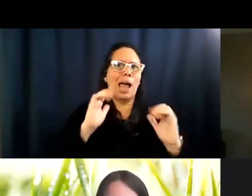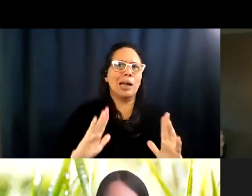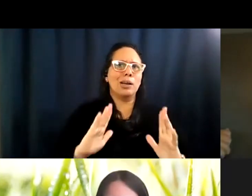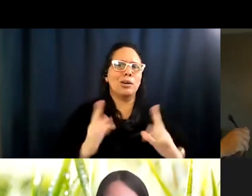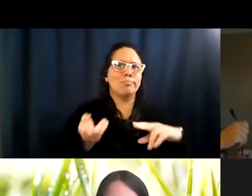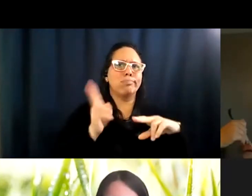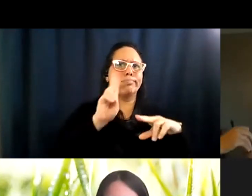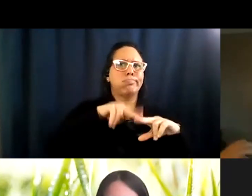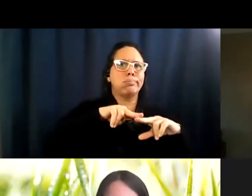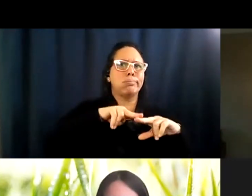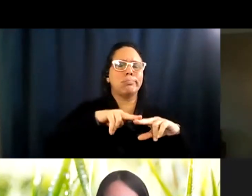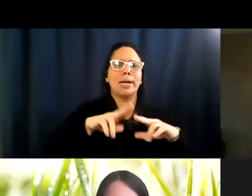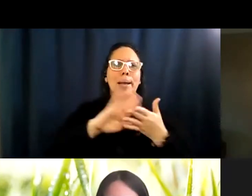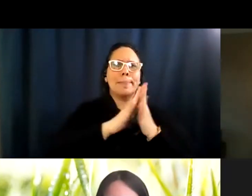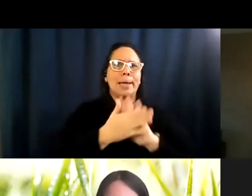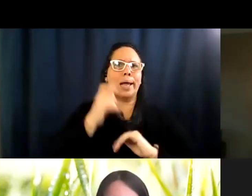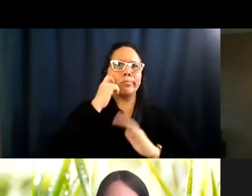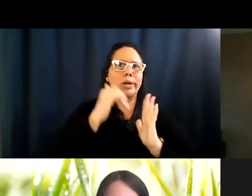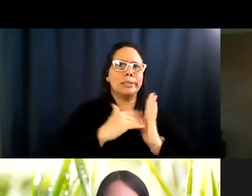racist. Sound familiar?